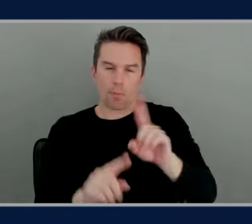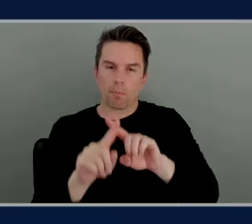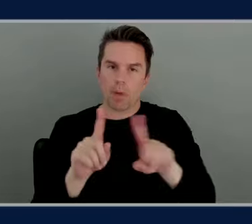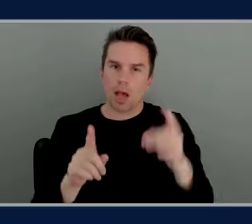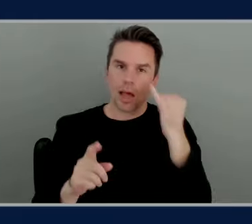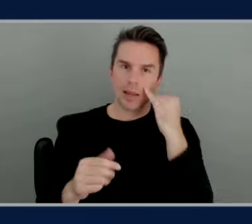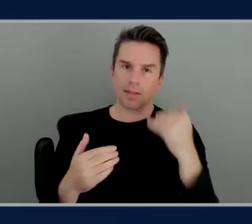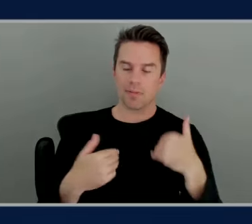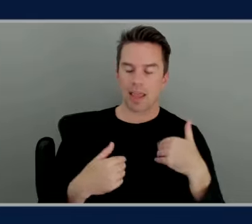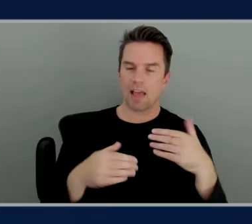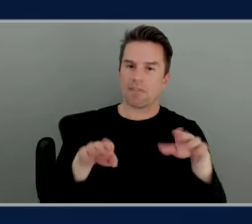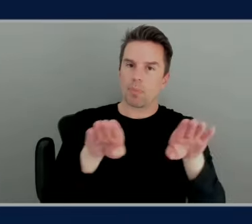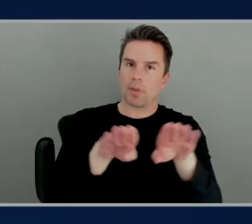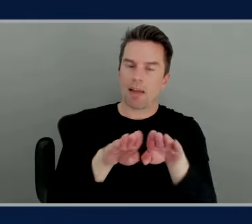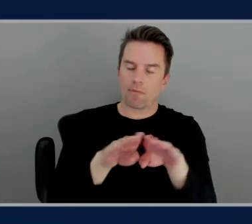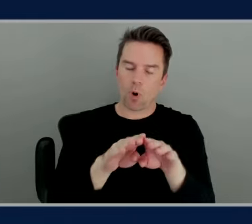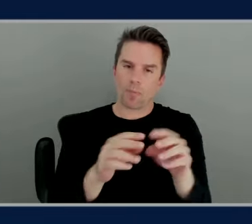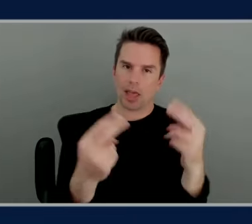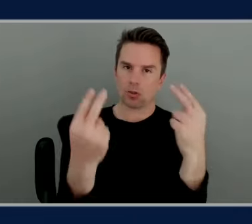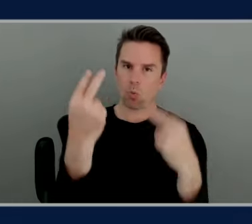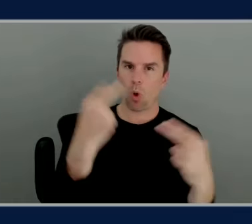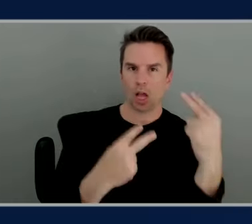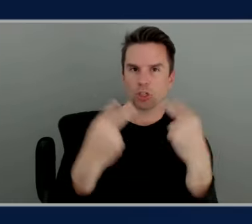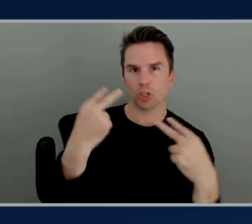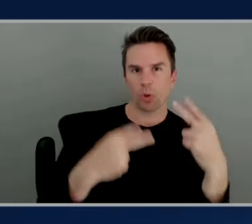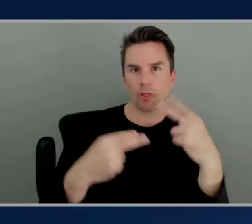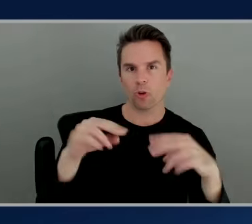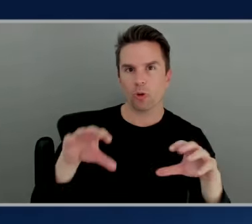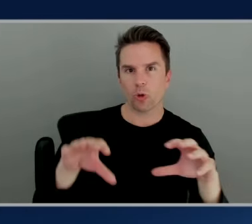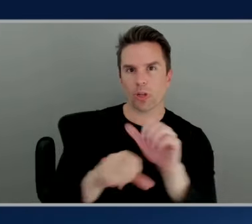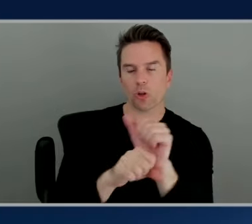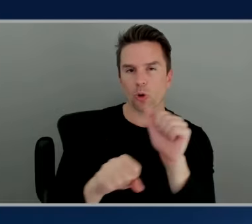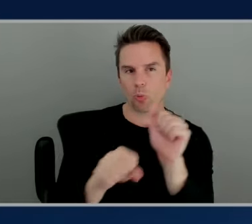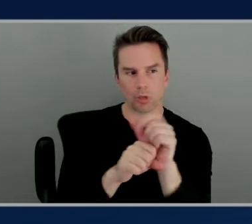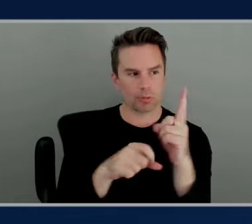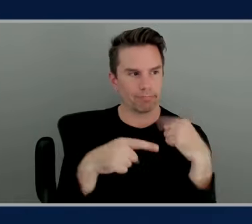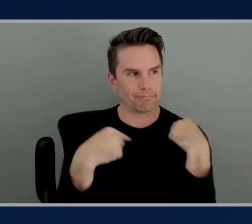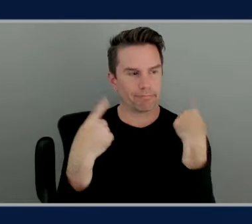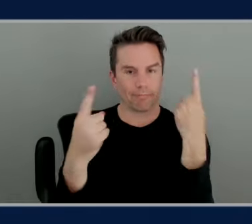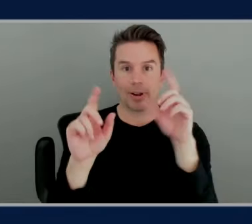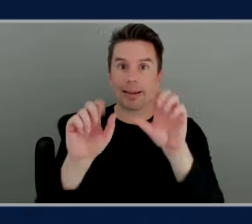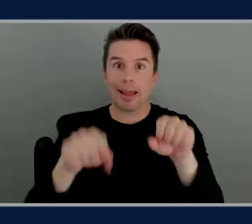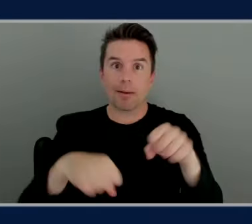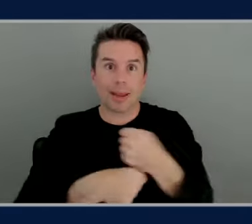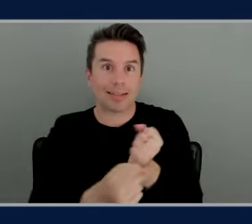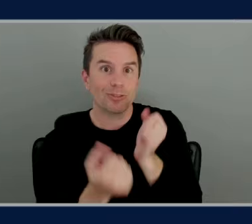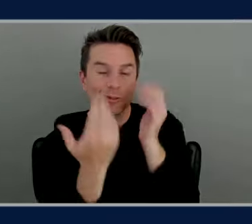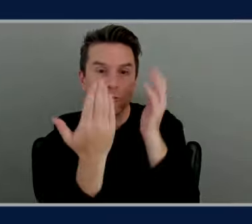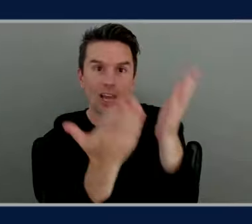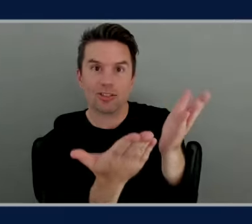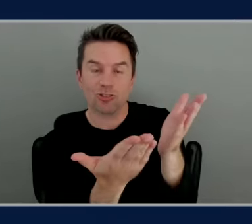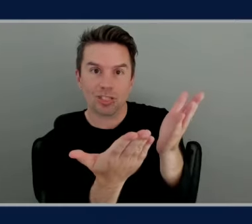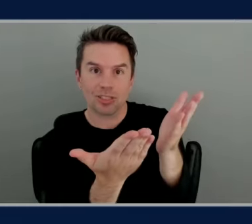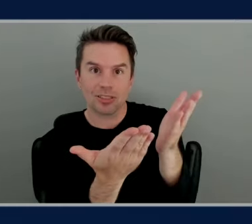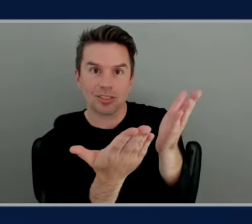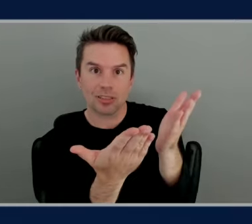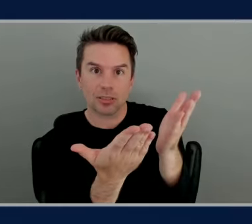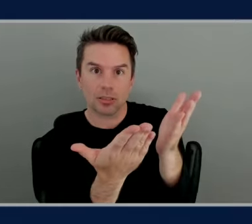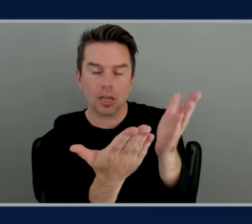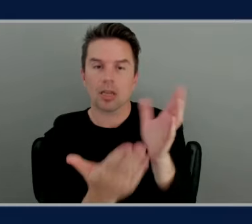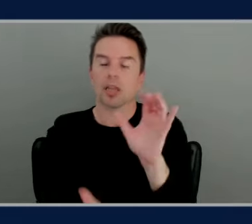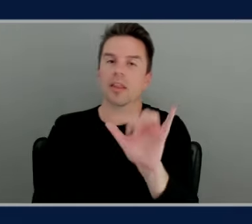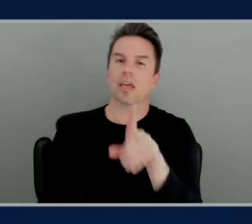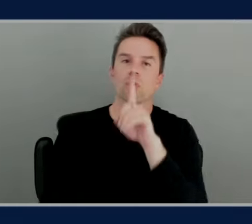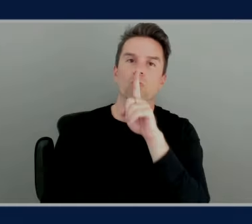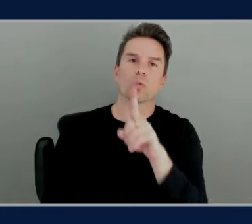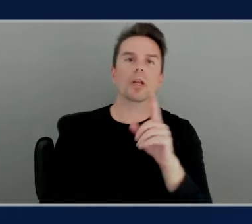making suggestions based on the work that they've done, how they could get to where they're going, that really raises the level of